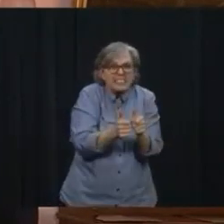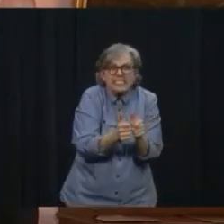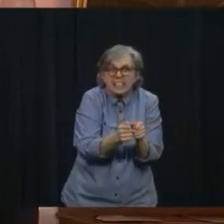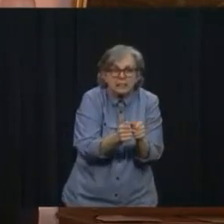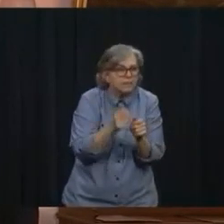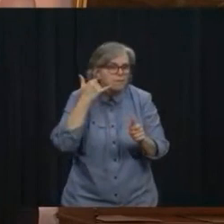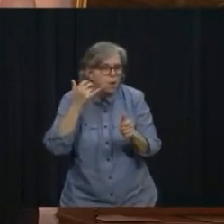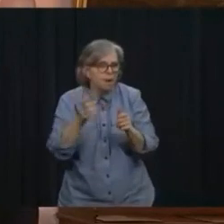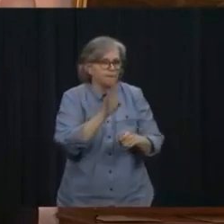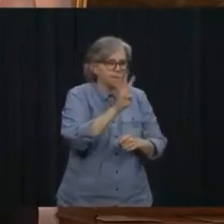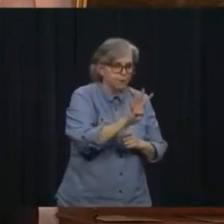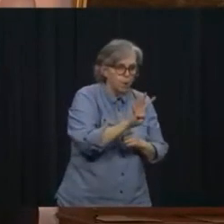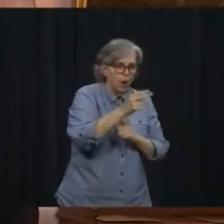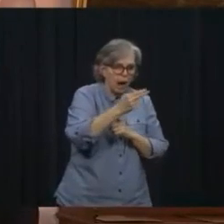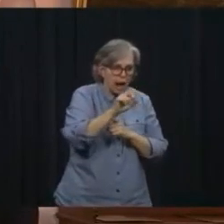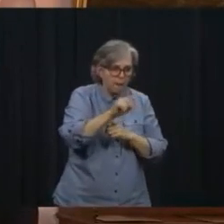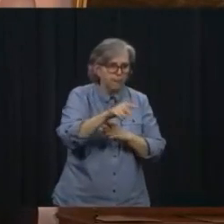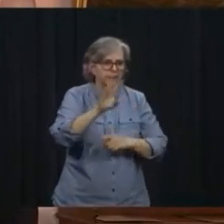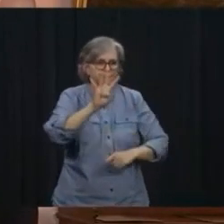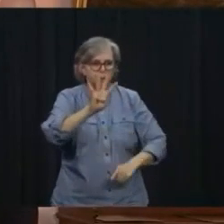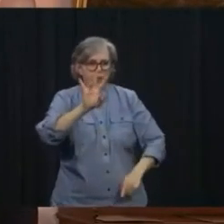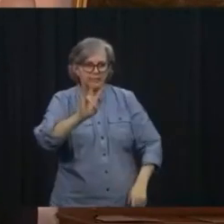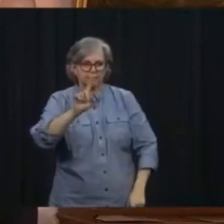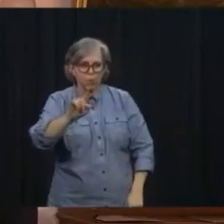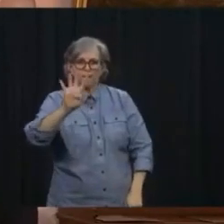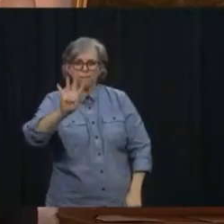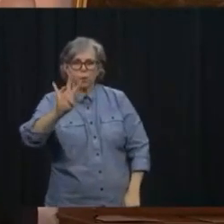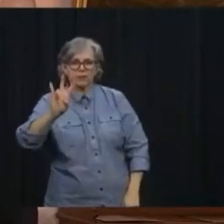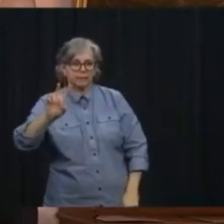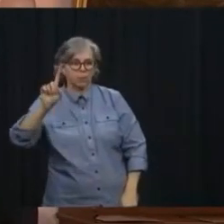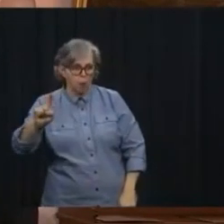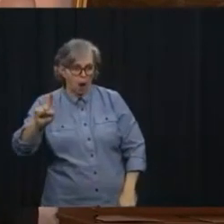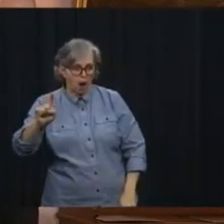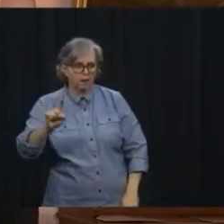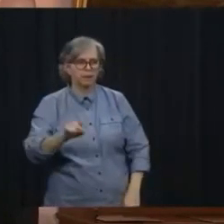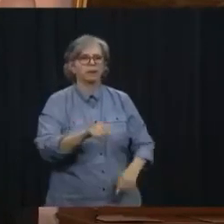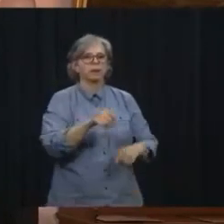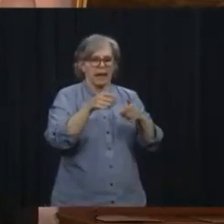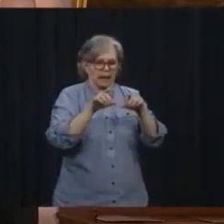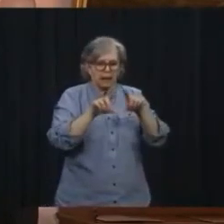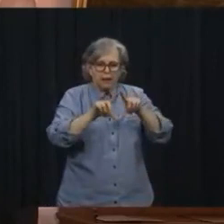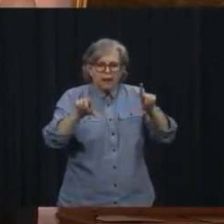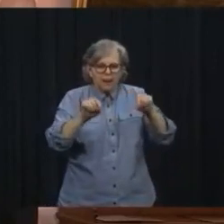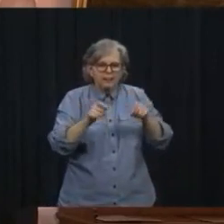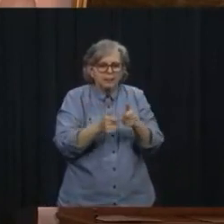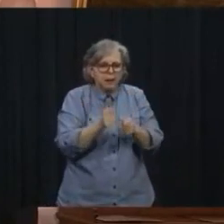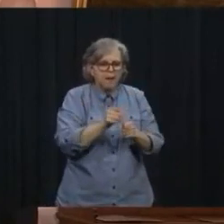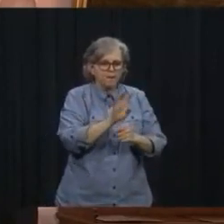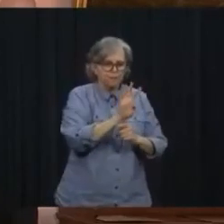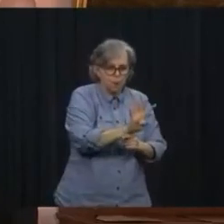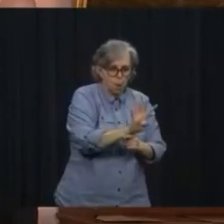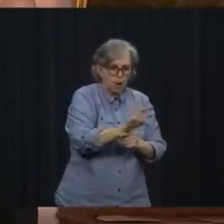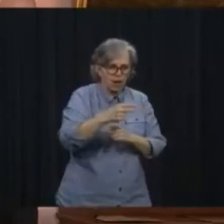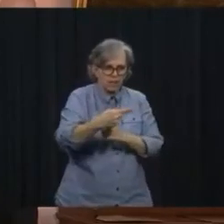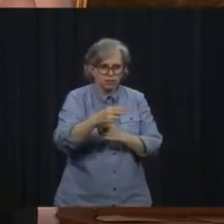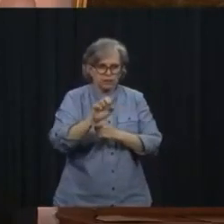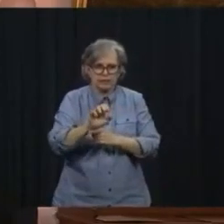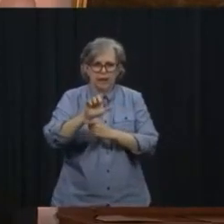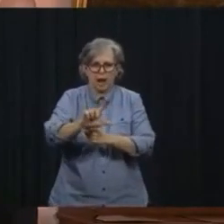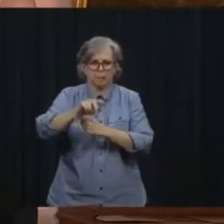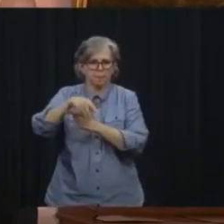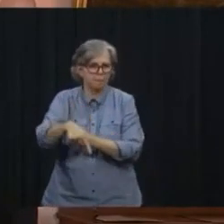that we've been talking a lot about social distancing, and that really means physical distancing. There are new ways for all of us to